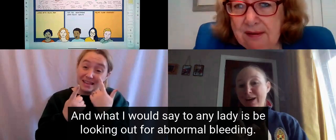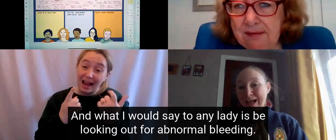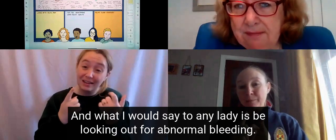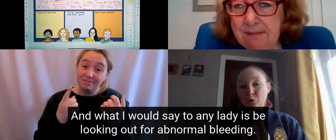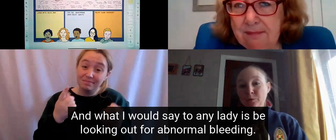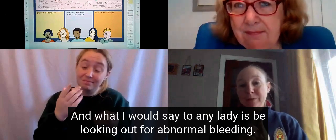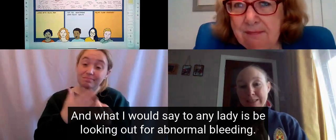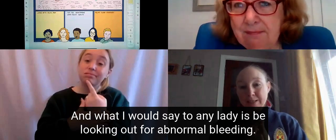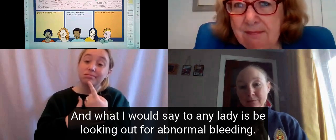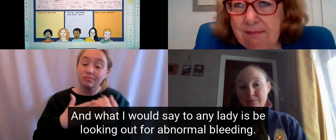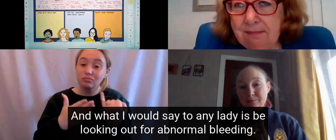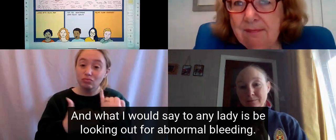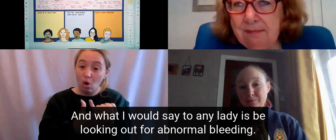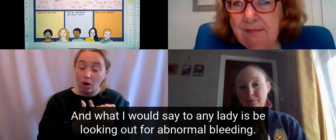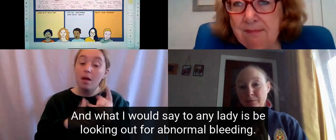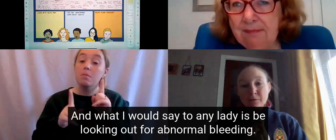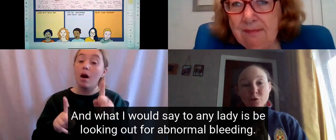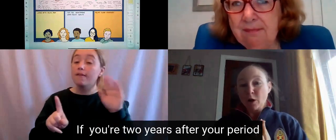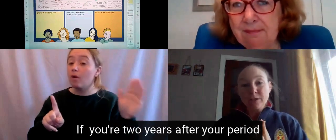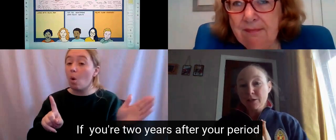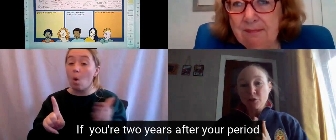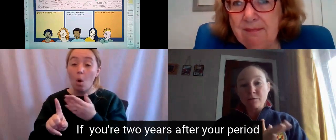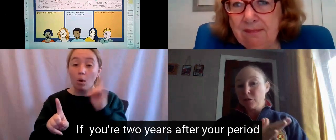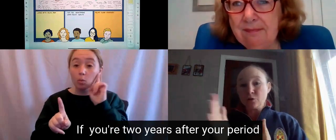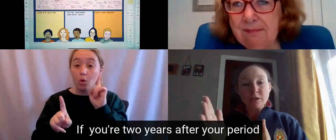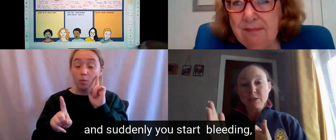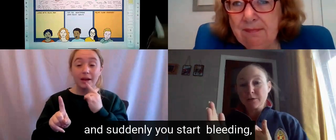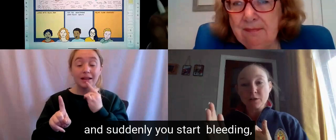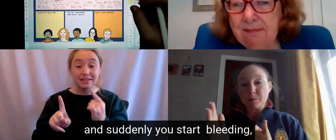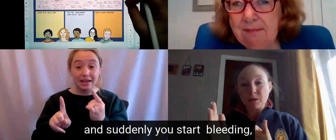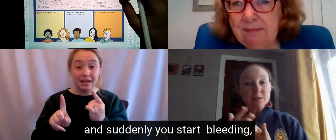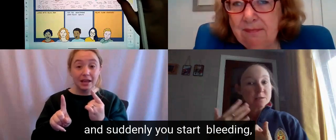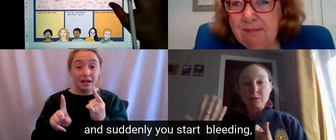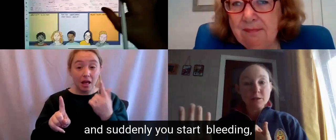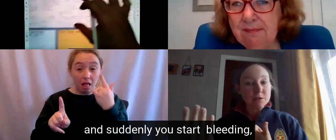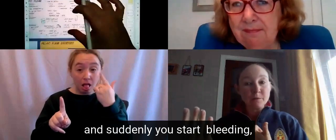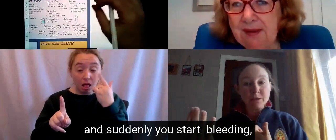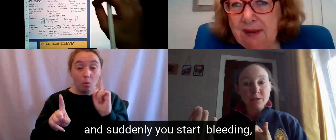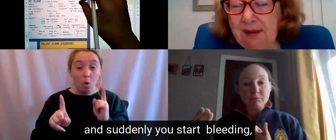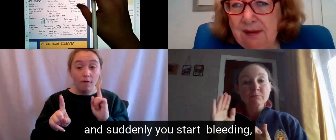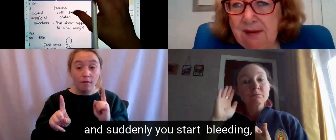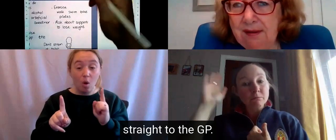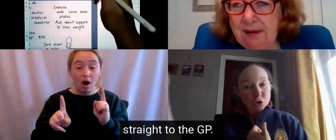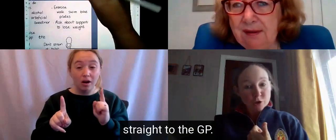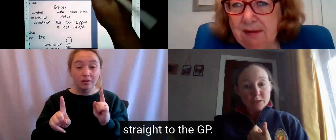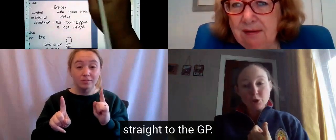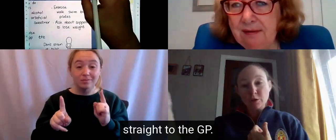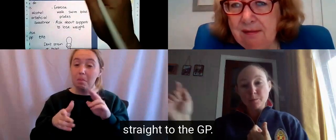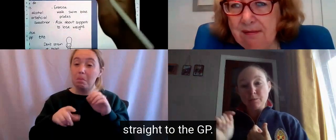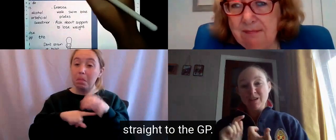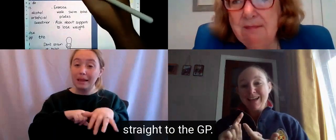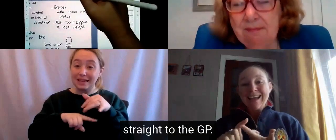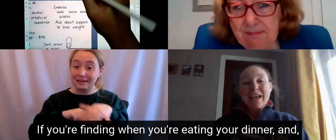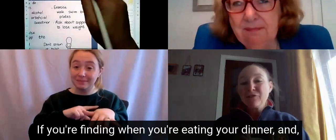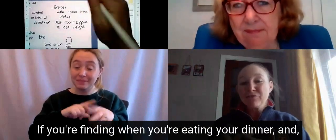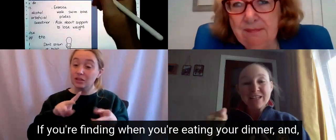out for abnormal bleeding. If you haven't had if you're 2 years after your period and suddenly you start bleeding, straight to the